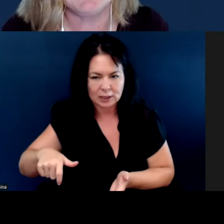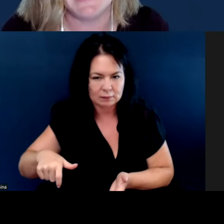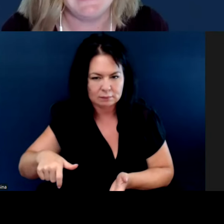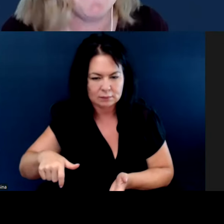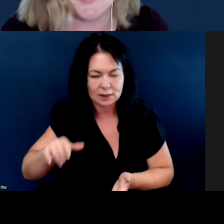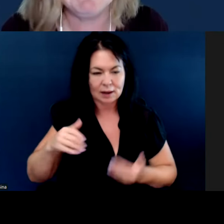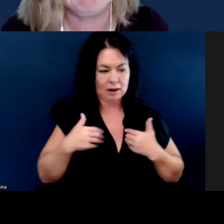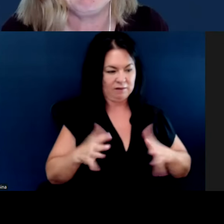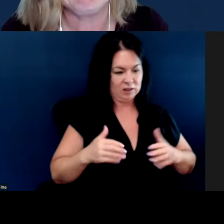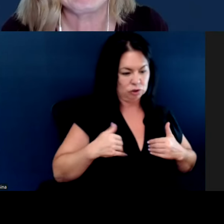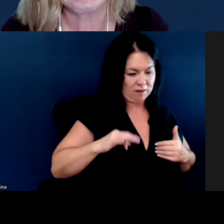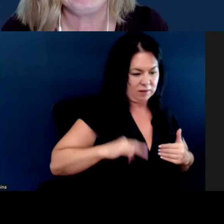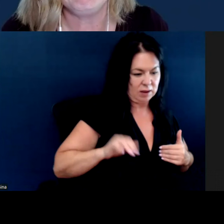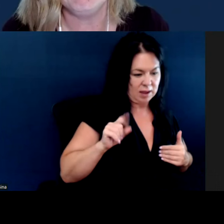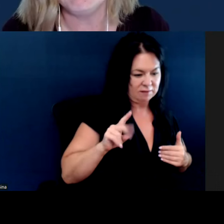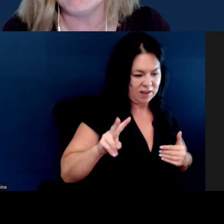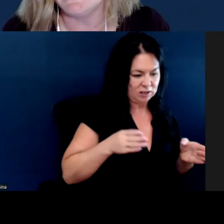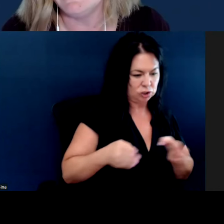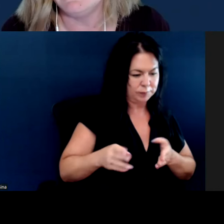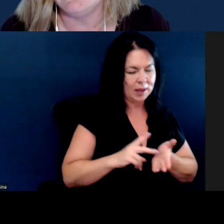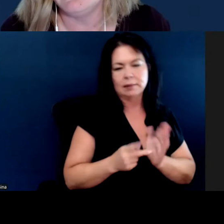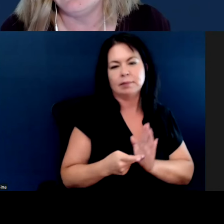plan. Can't have one.